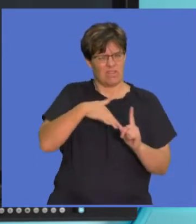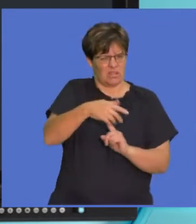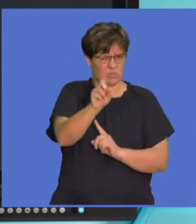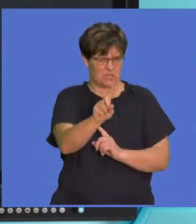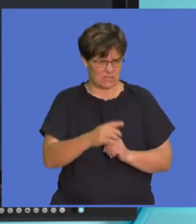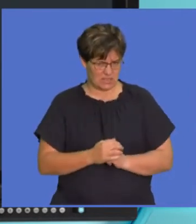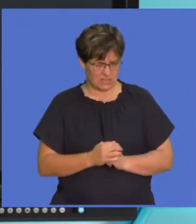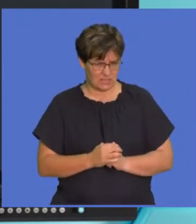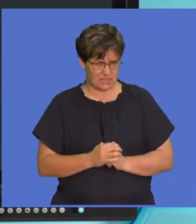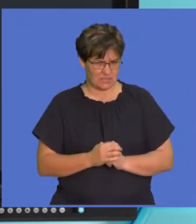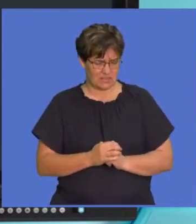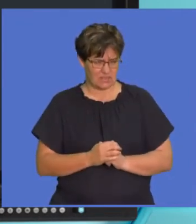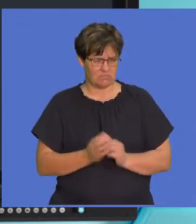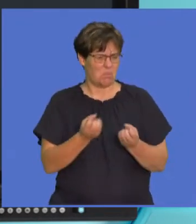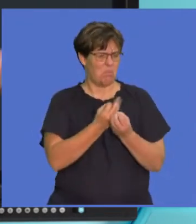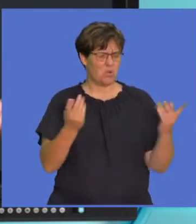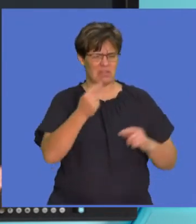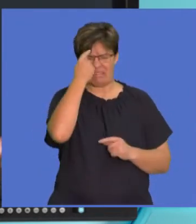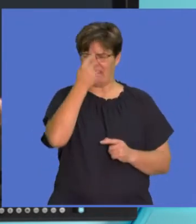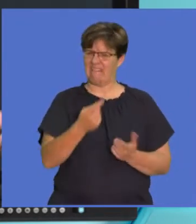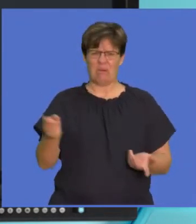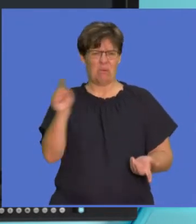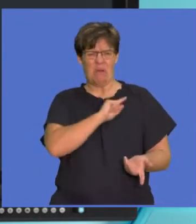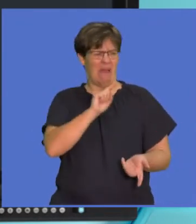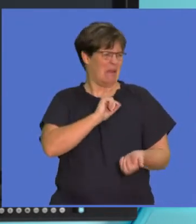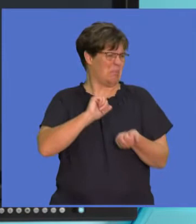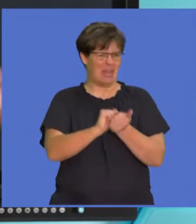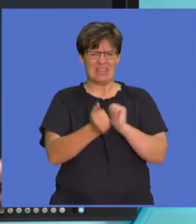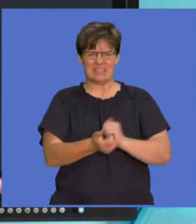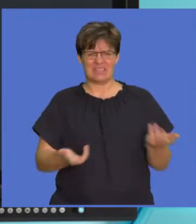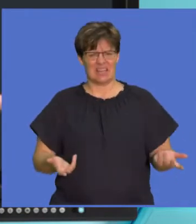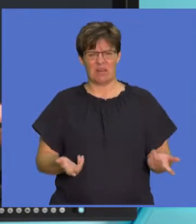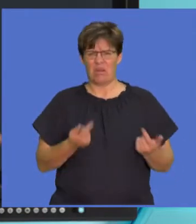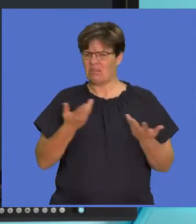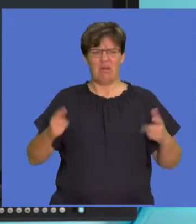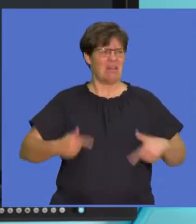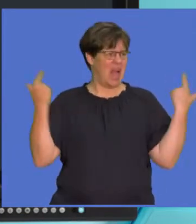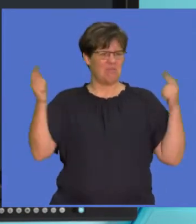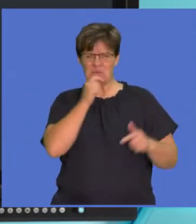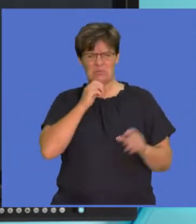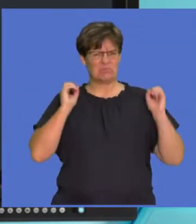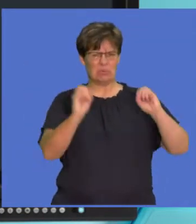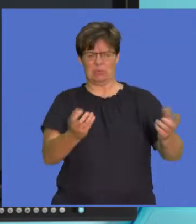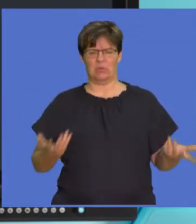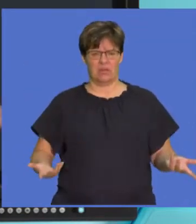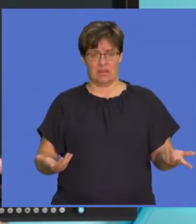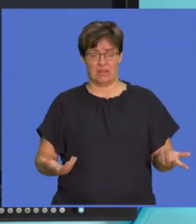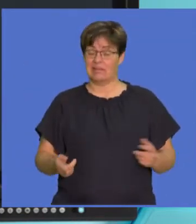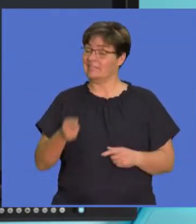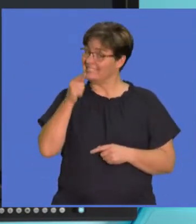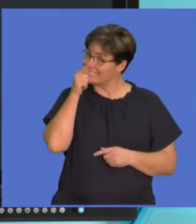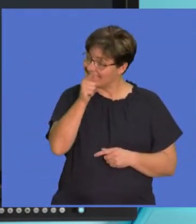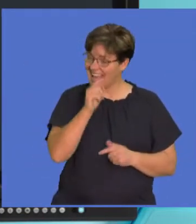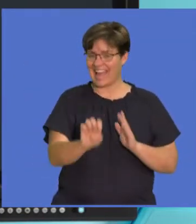is I know that most people think, why do I need maths? Because math, I don't use it in real life. But this is one of